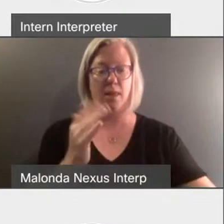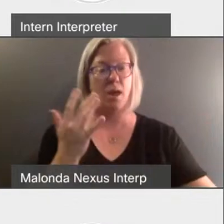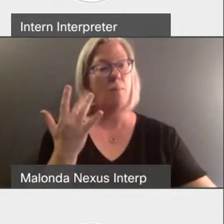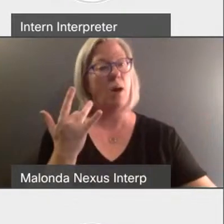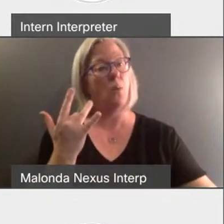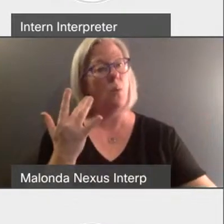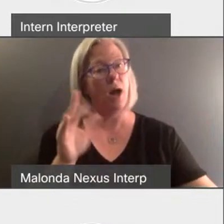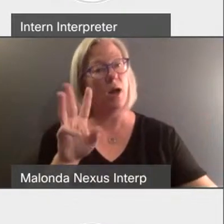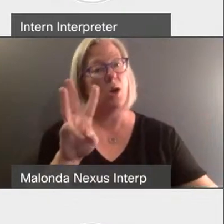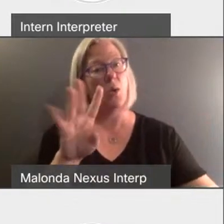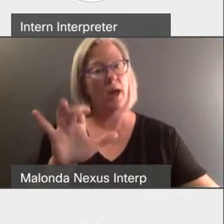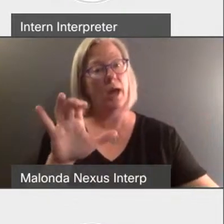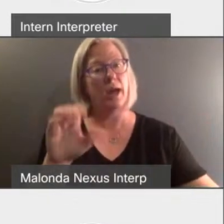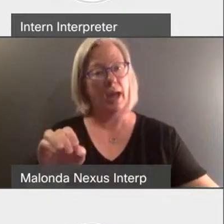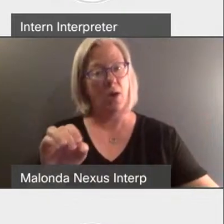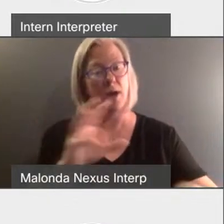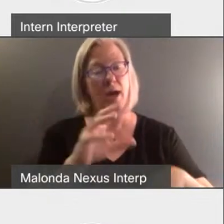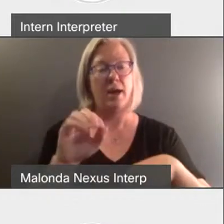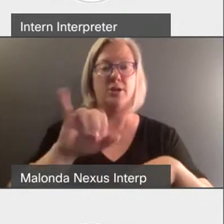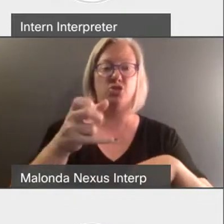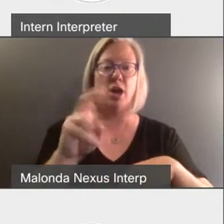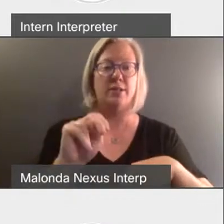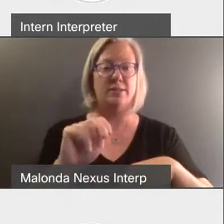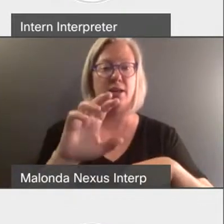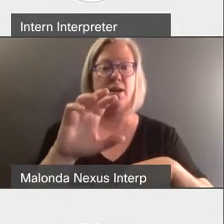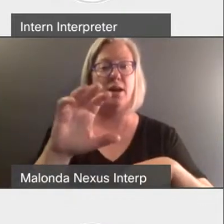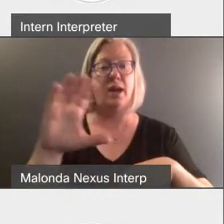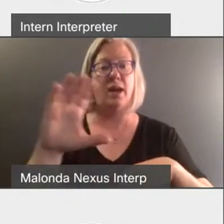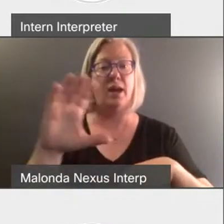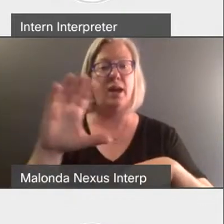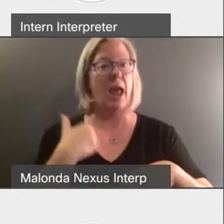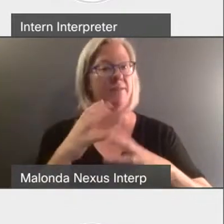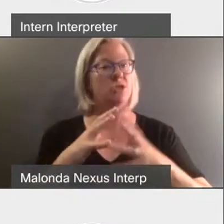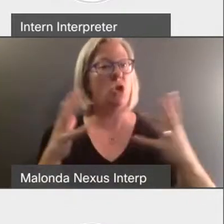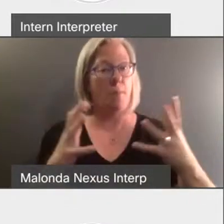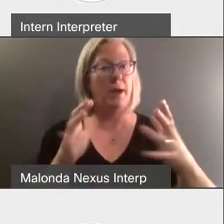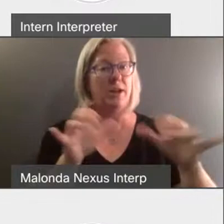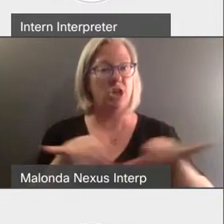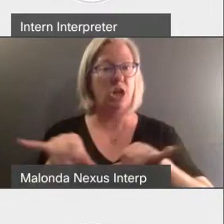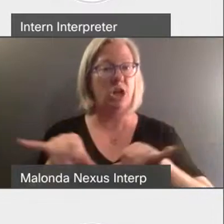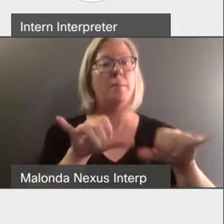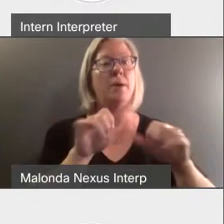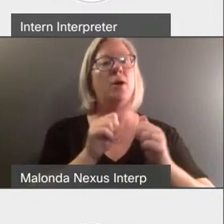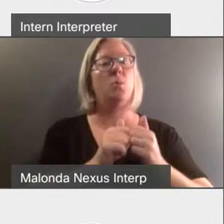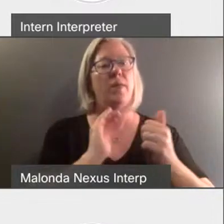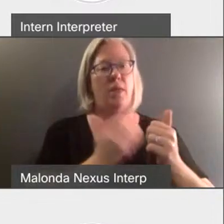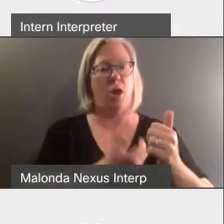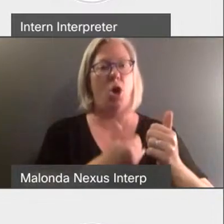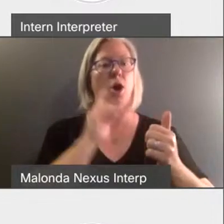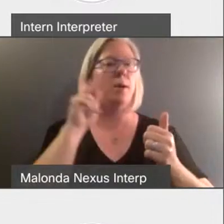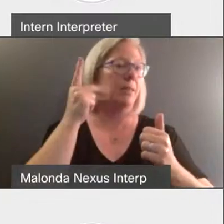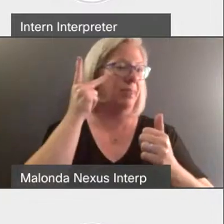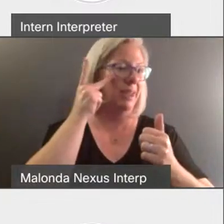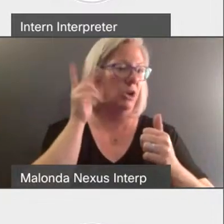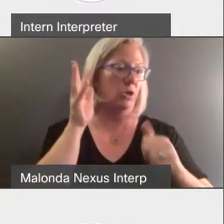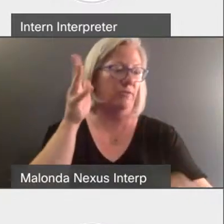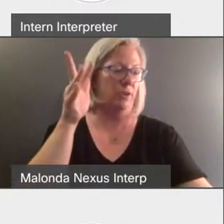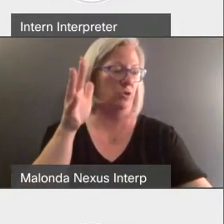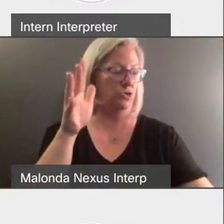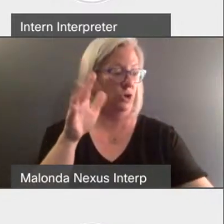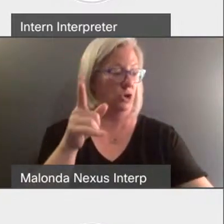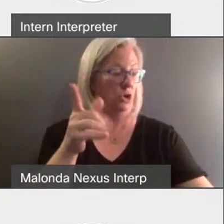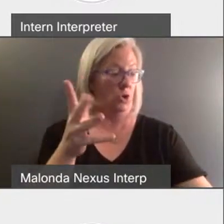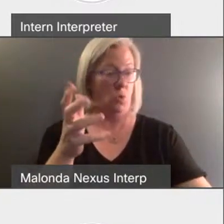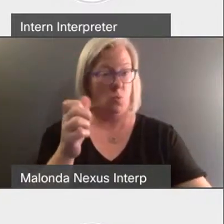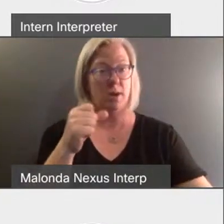why Wyandotte County and Johnson County have so much in common with regard to our political future. We want to